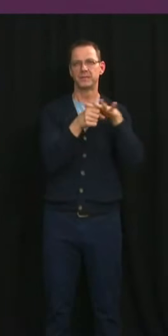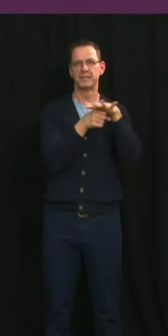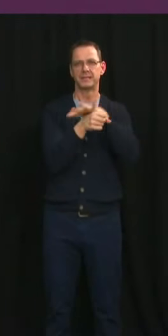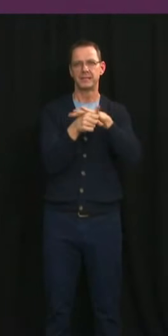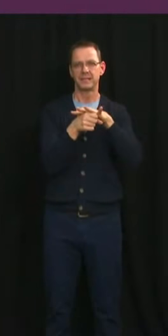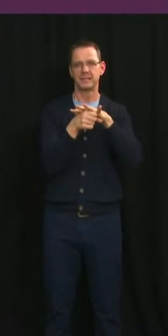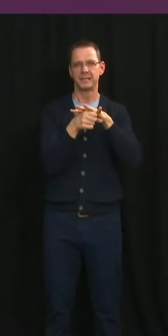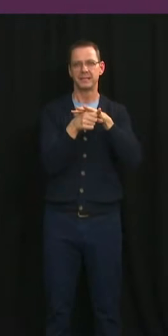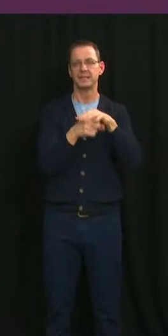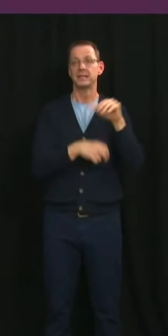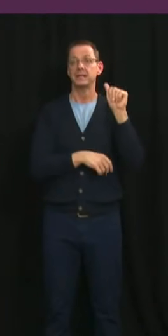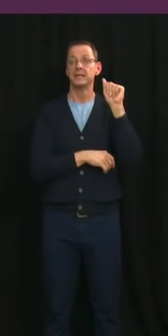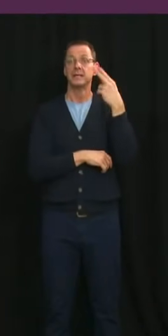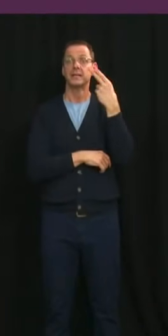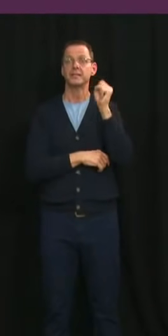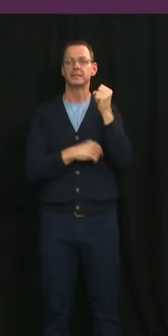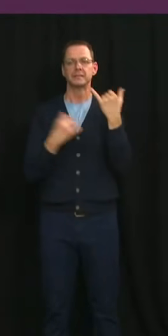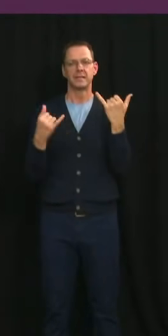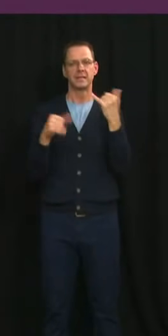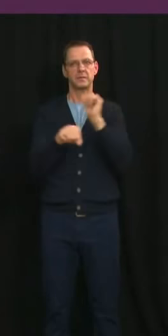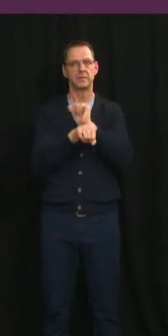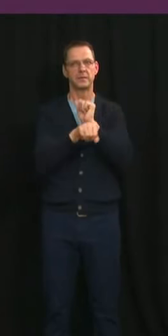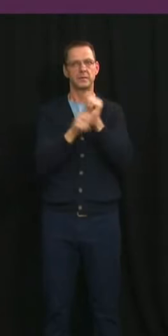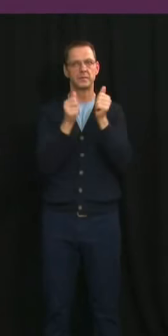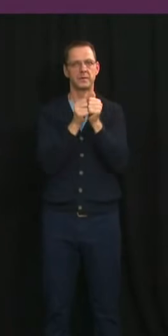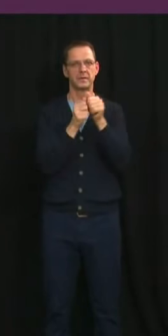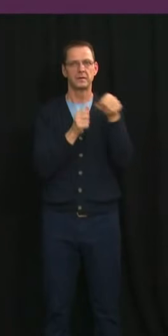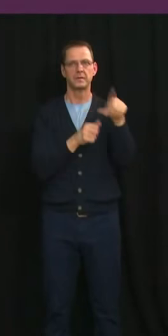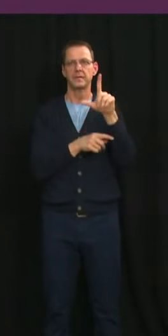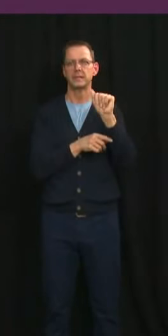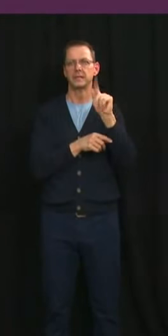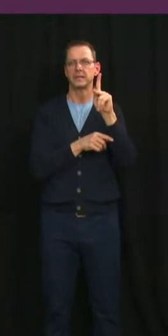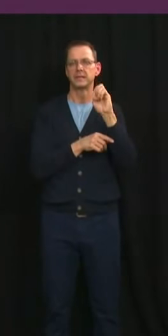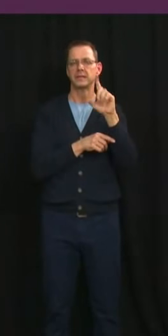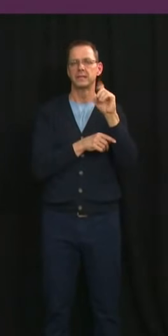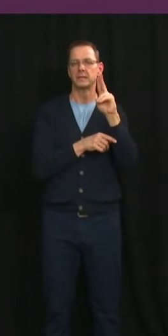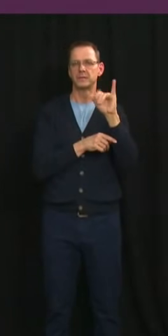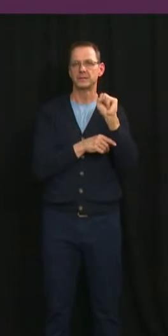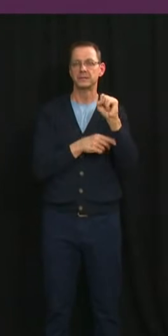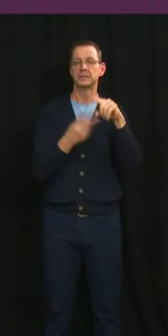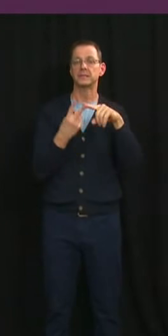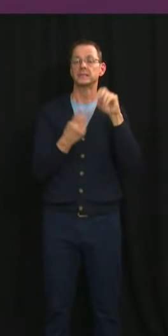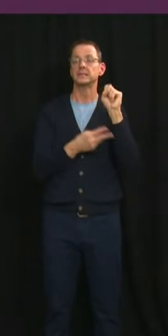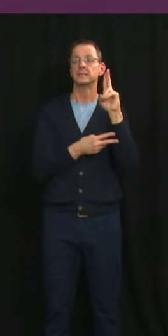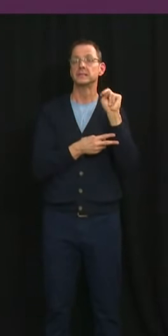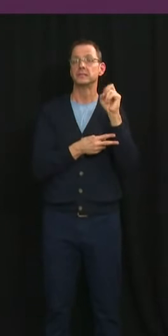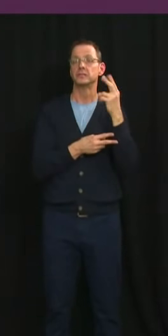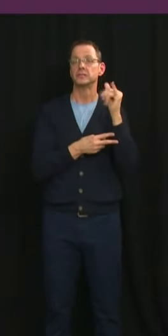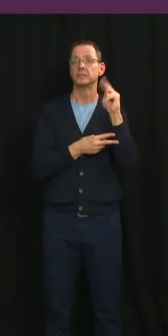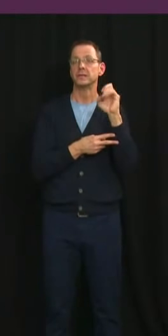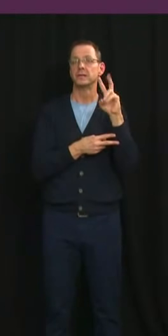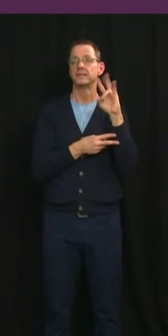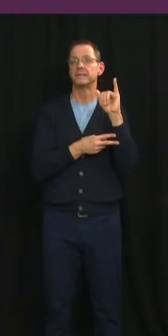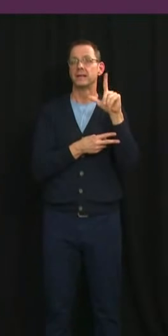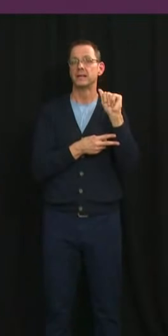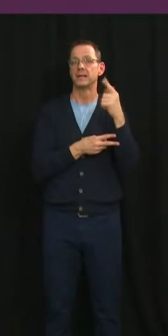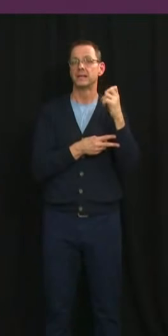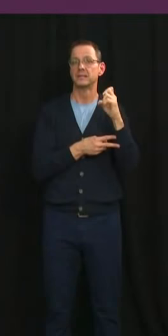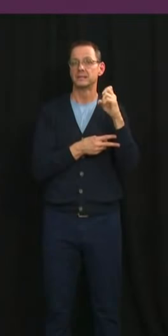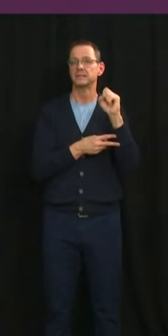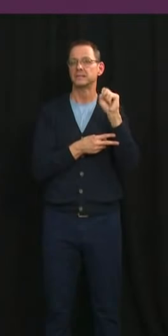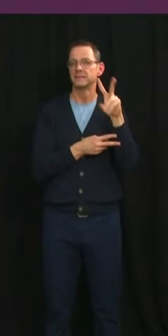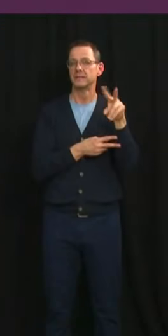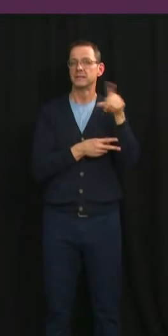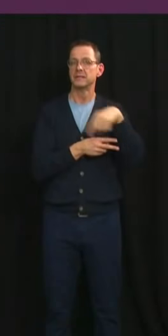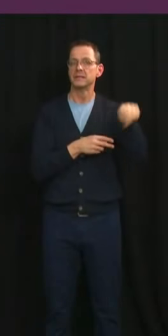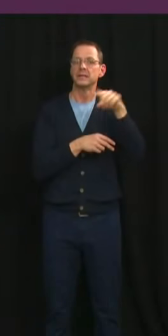Lake Louise and Sunshine Village to conduct on-site and community testing of all employees and contractors.